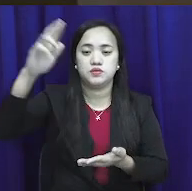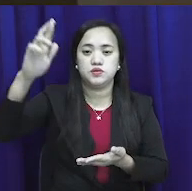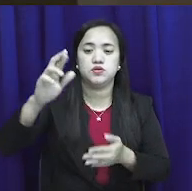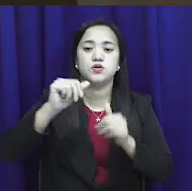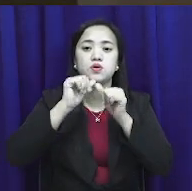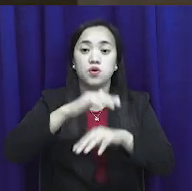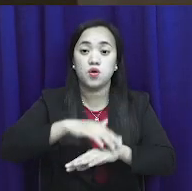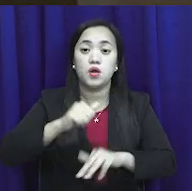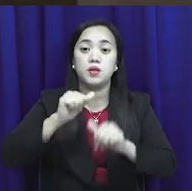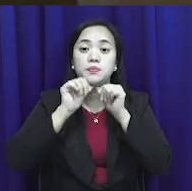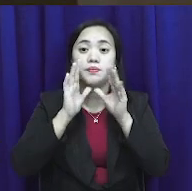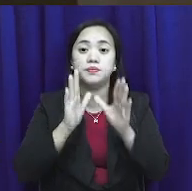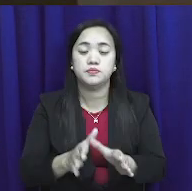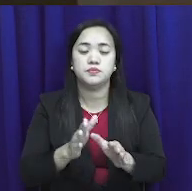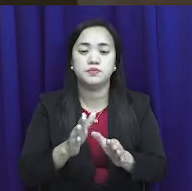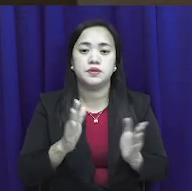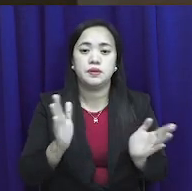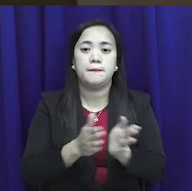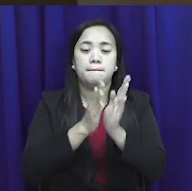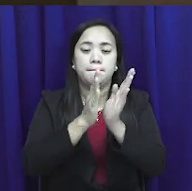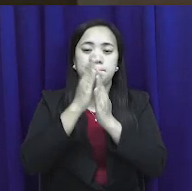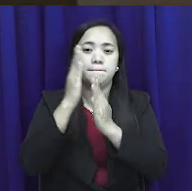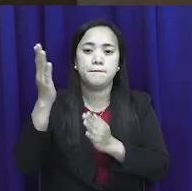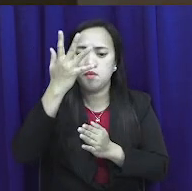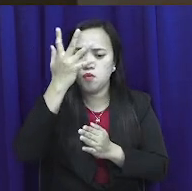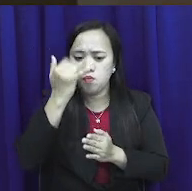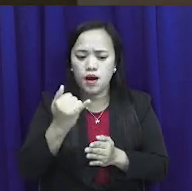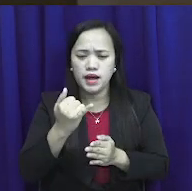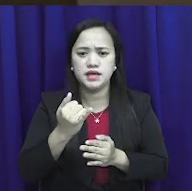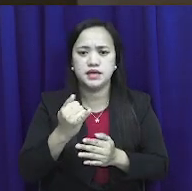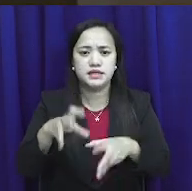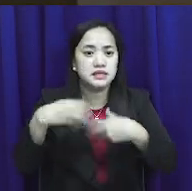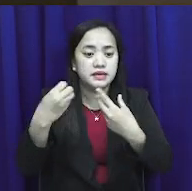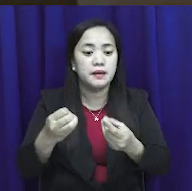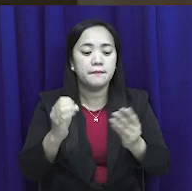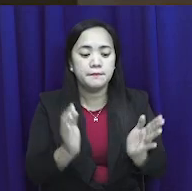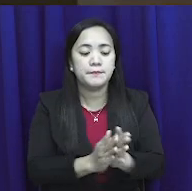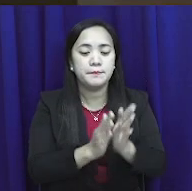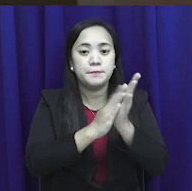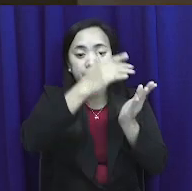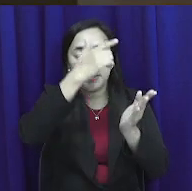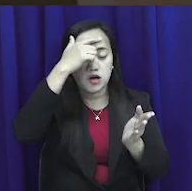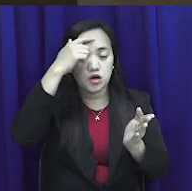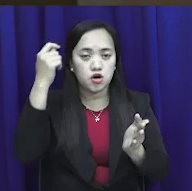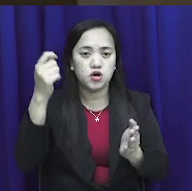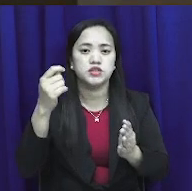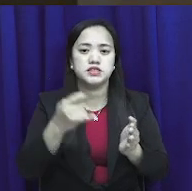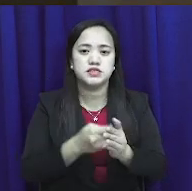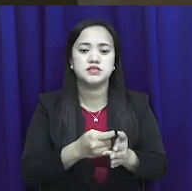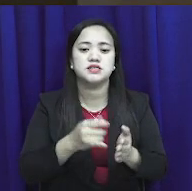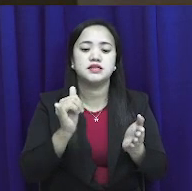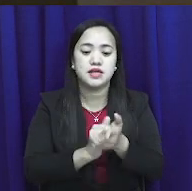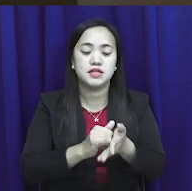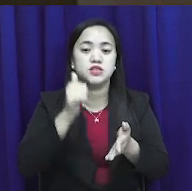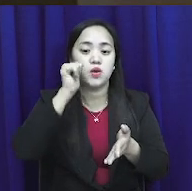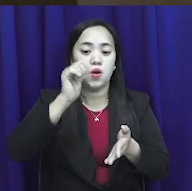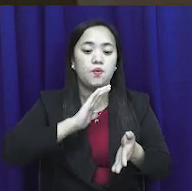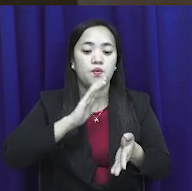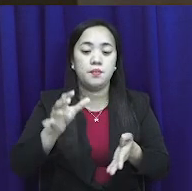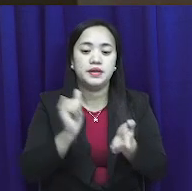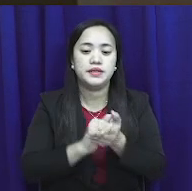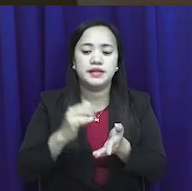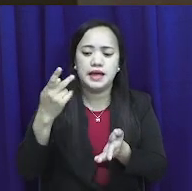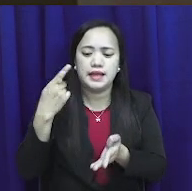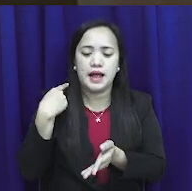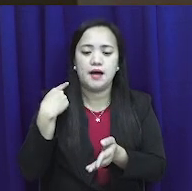h also and he prais her Bakit na Praise siya because she is a woman that fear it the Lord you